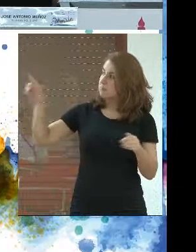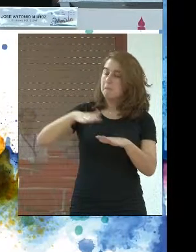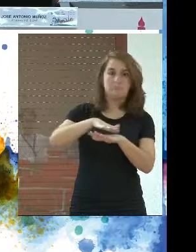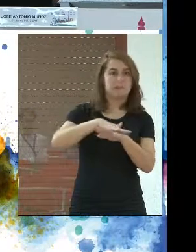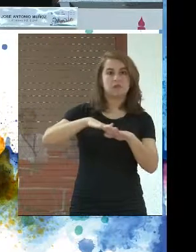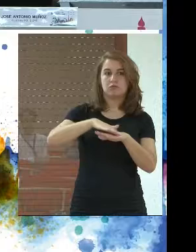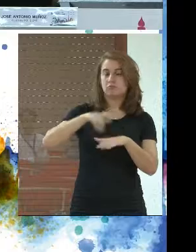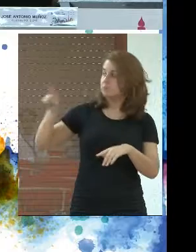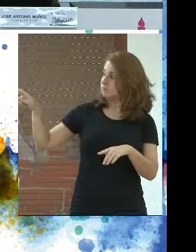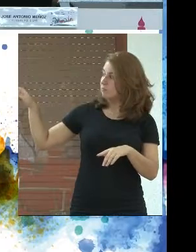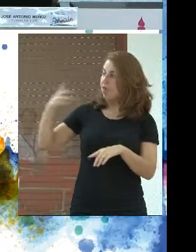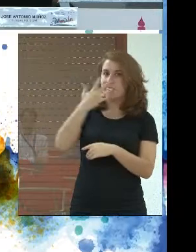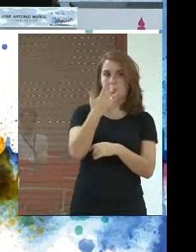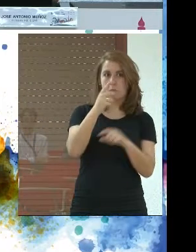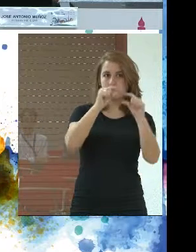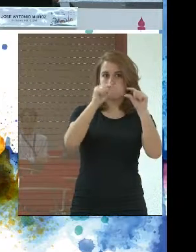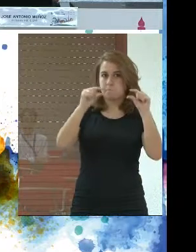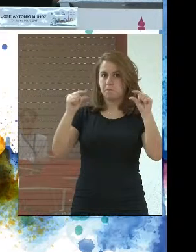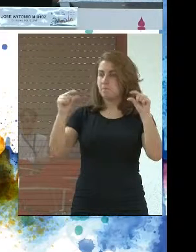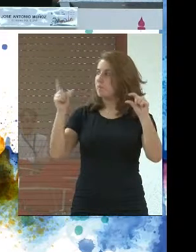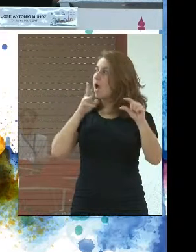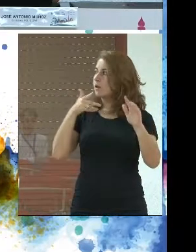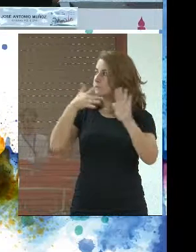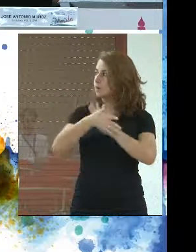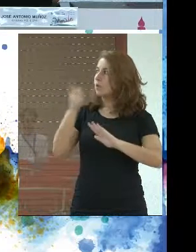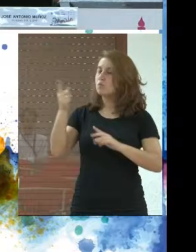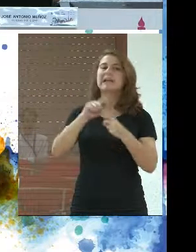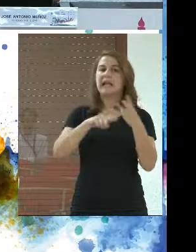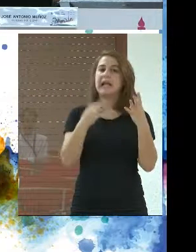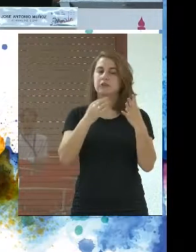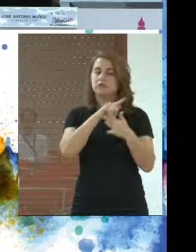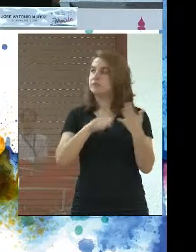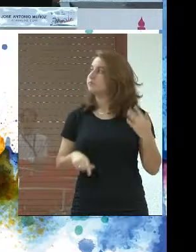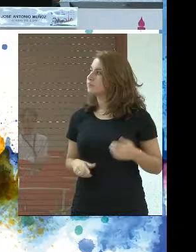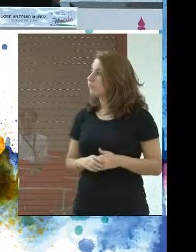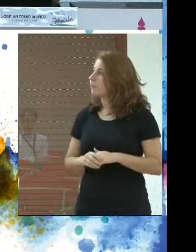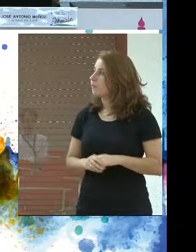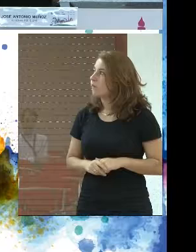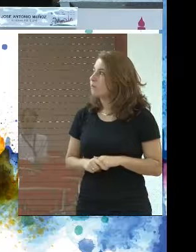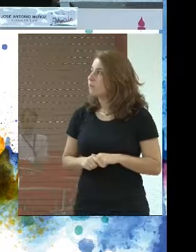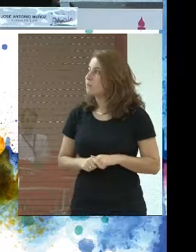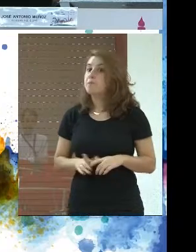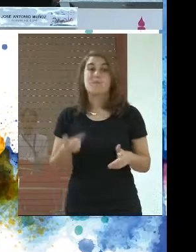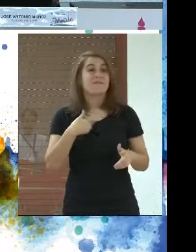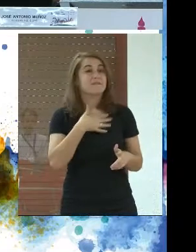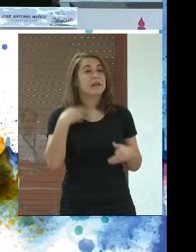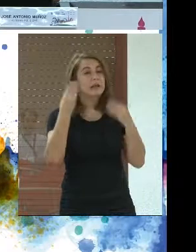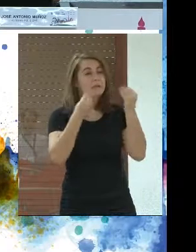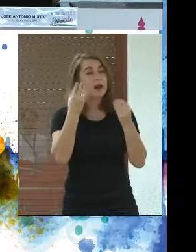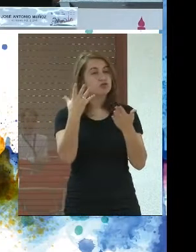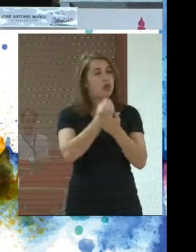We have eliminated most of the tools available on the program, but we've left the ones that are important to us.